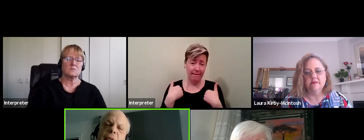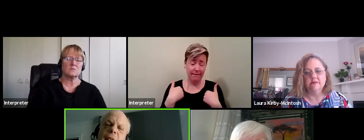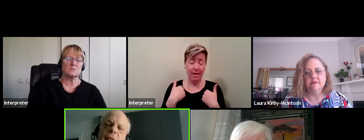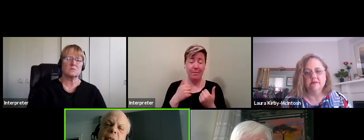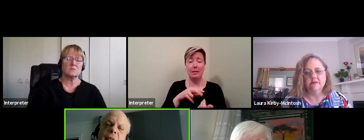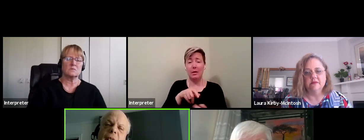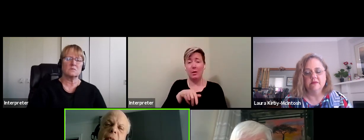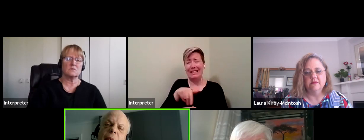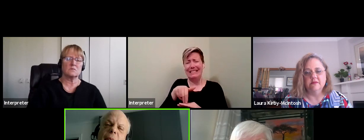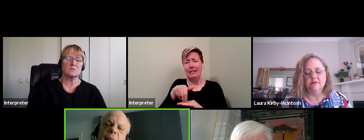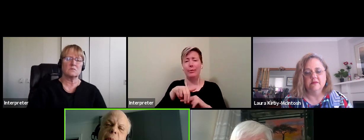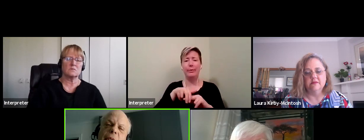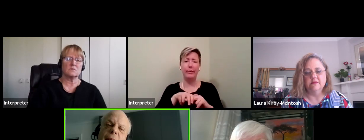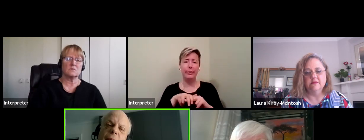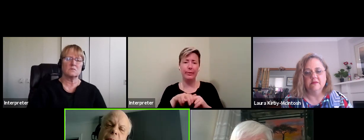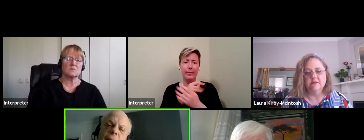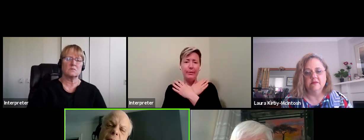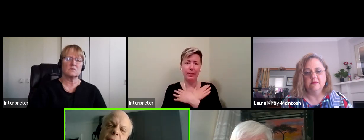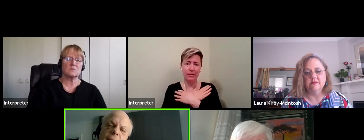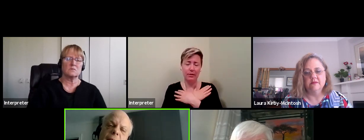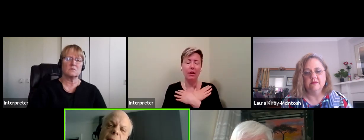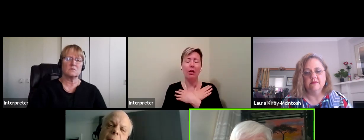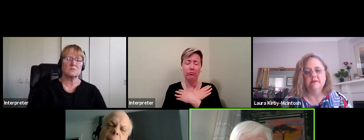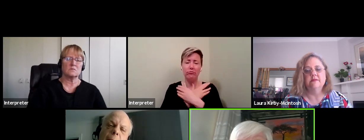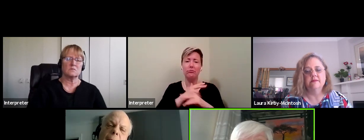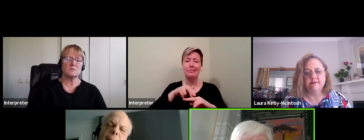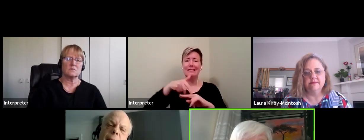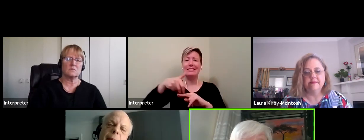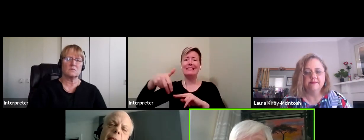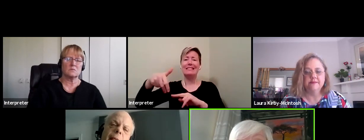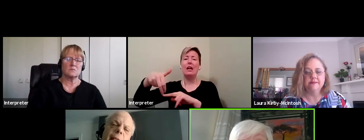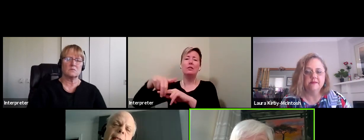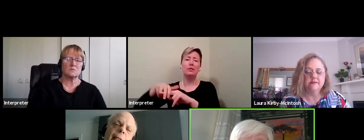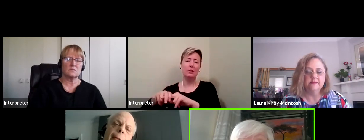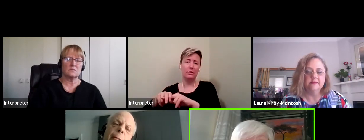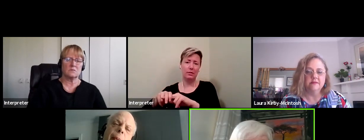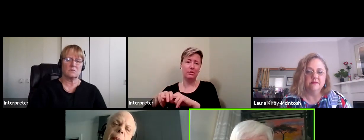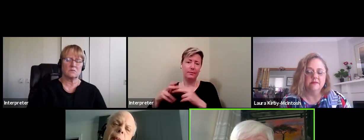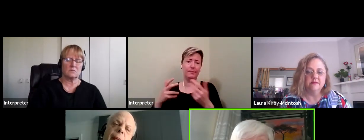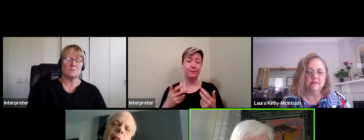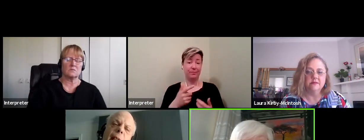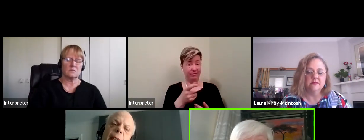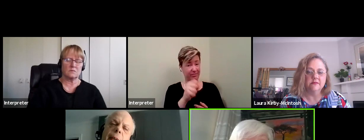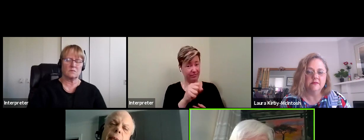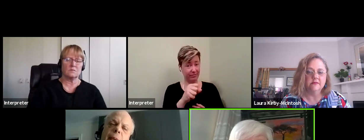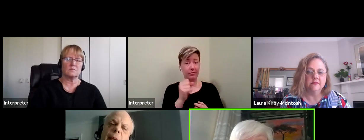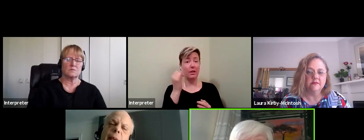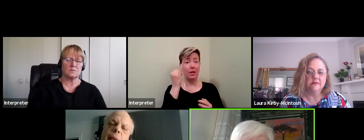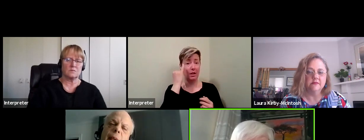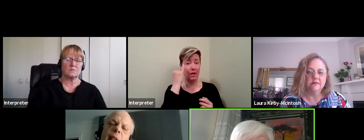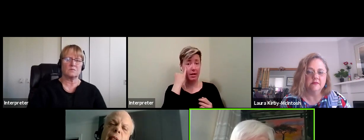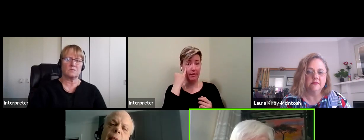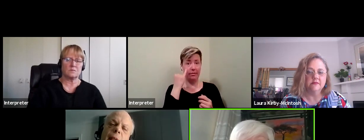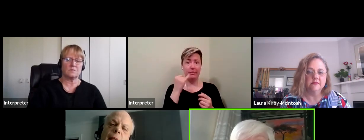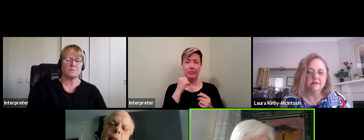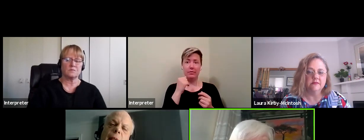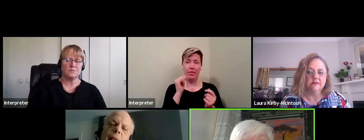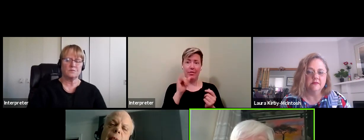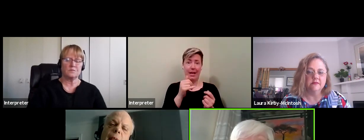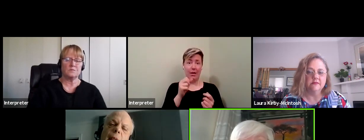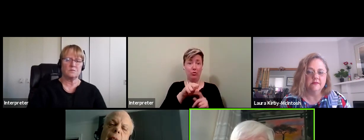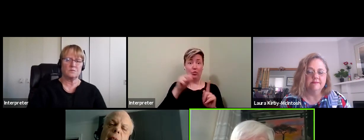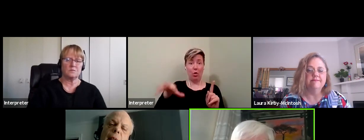meters and need to sit down before they proceed further. Right, and that would be even more important if the drop-off area isn't immediately adjacent to the door. Very